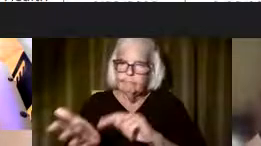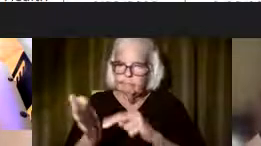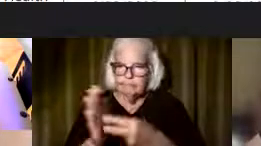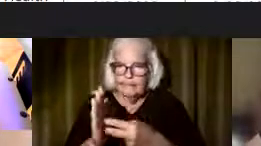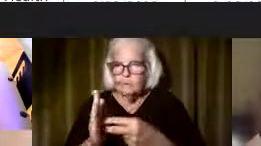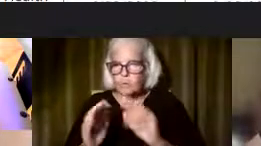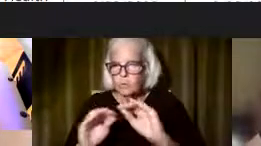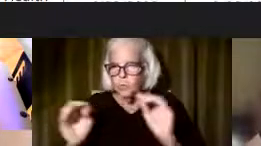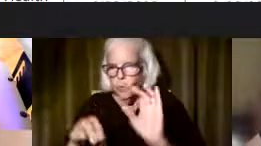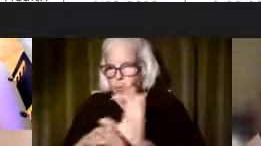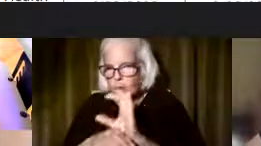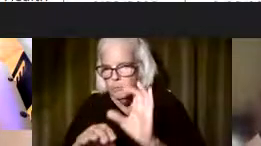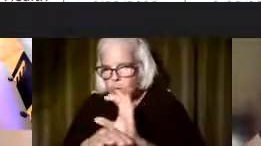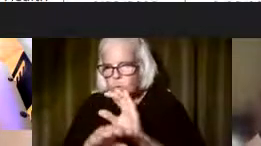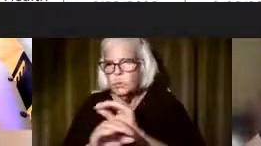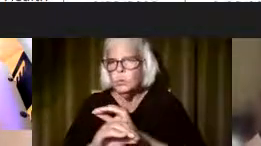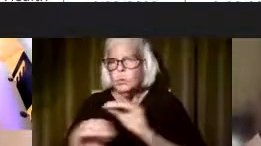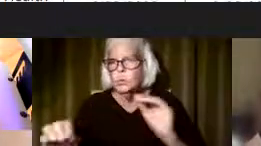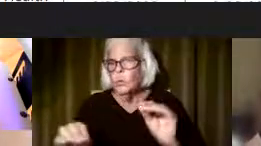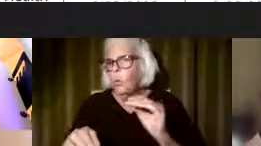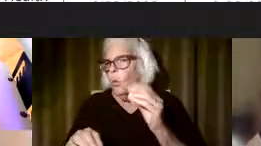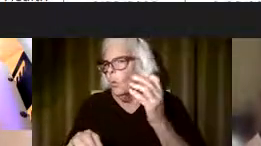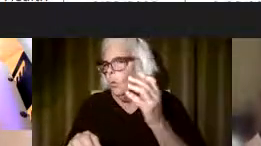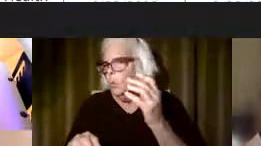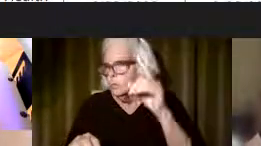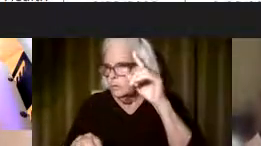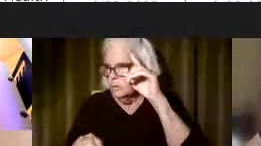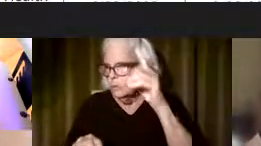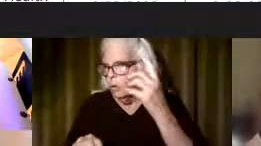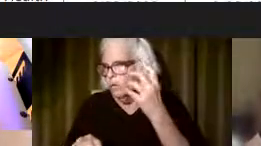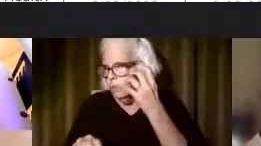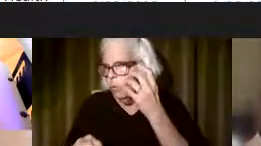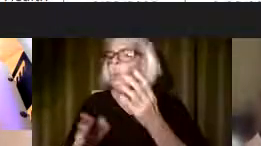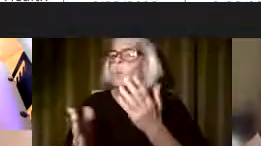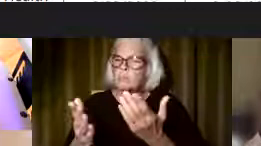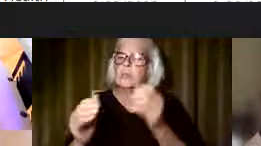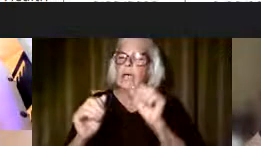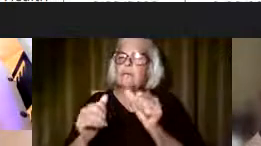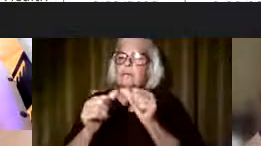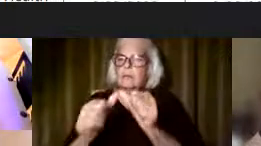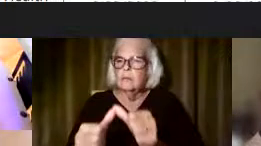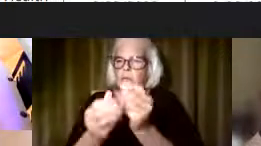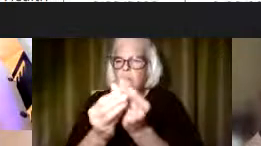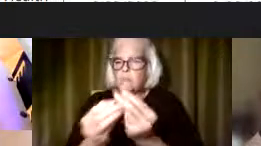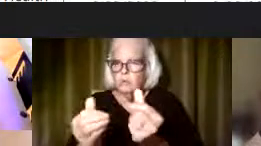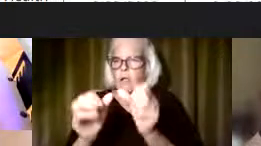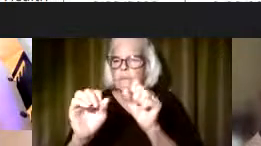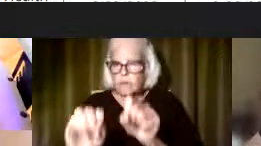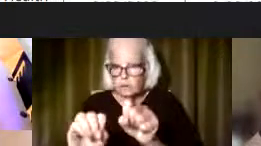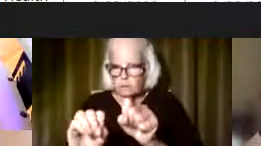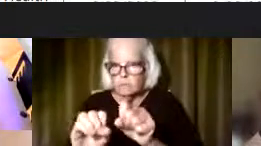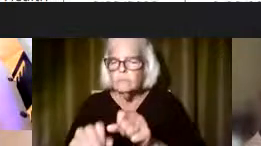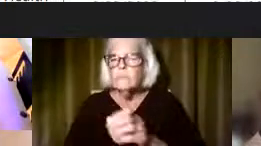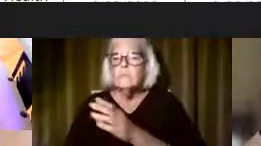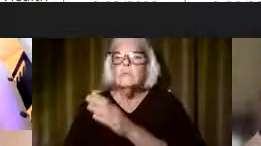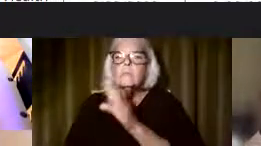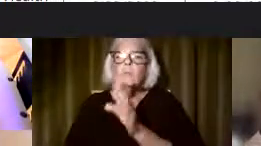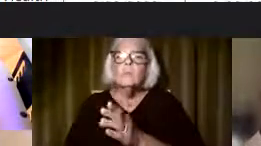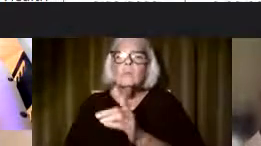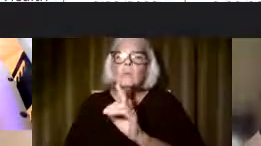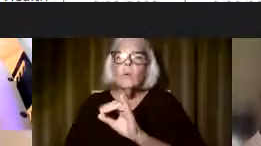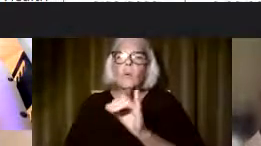And for the transportation question, that is something I can follow up on. I know that we've gotten this question a few times